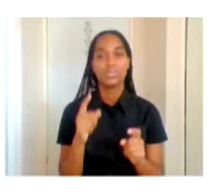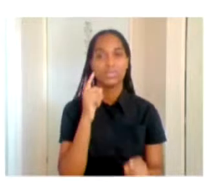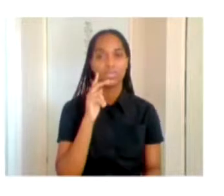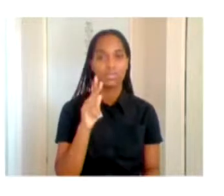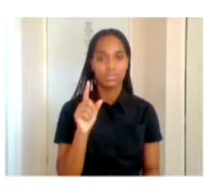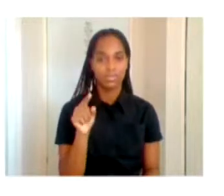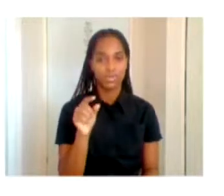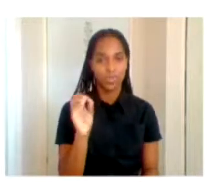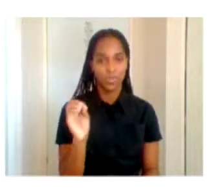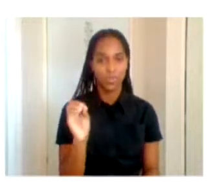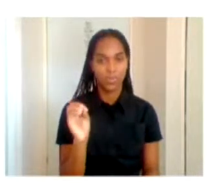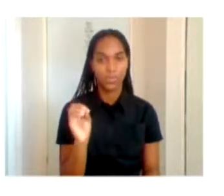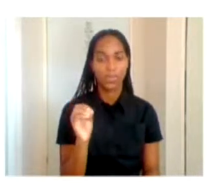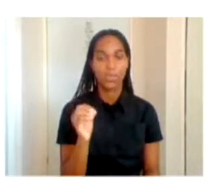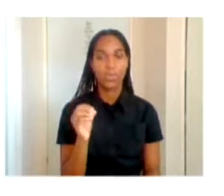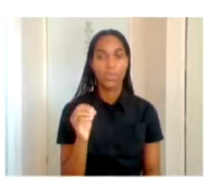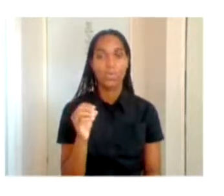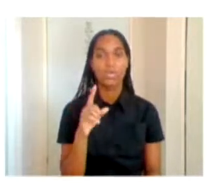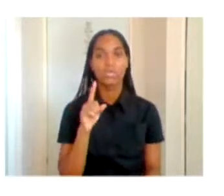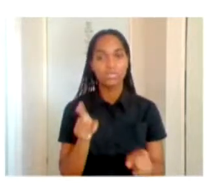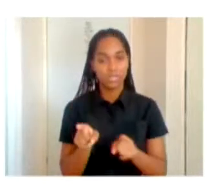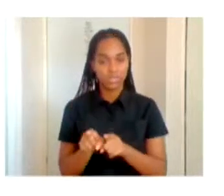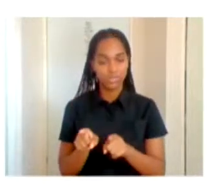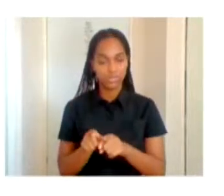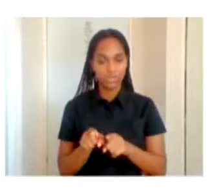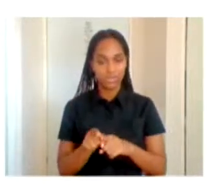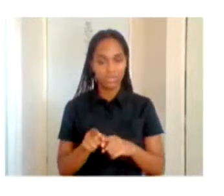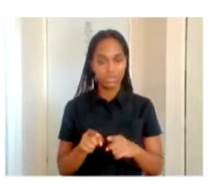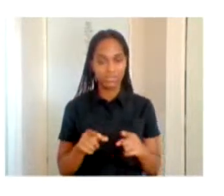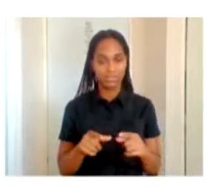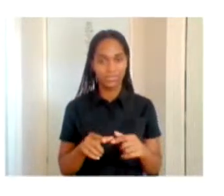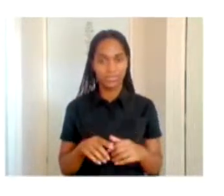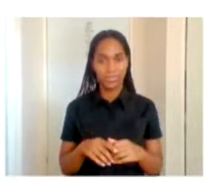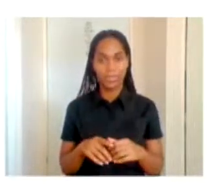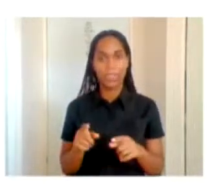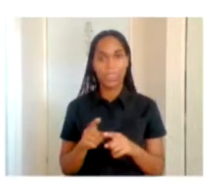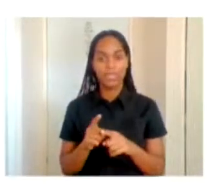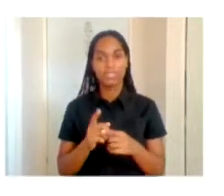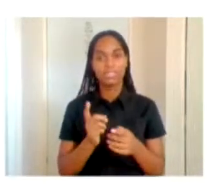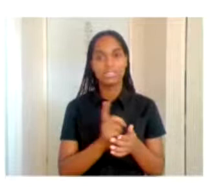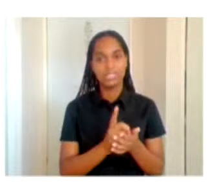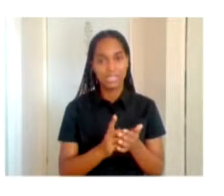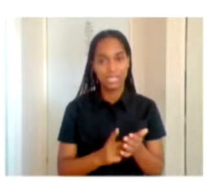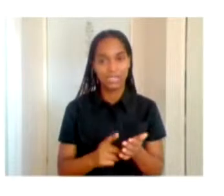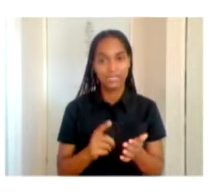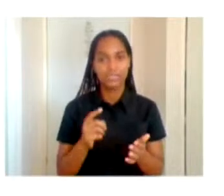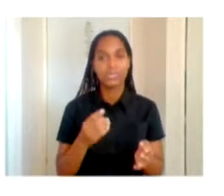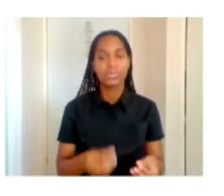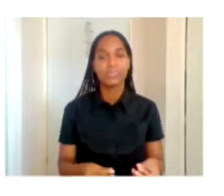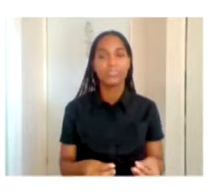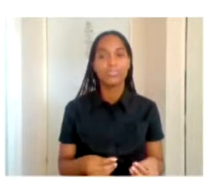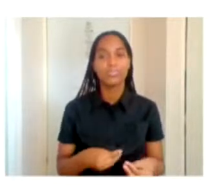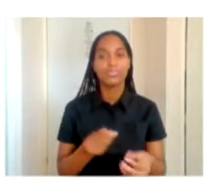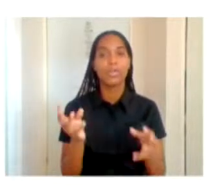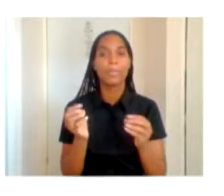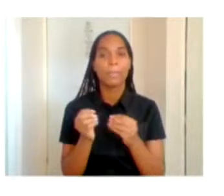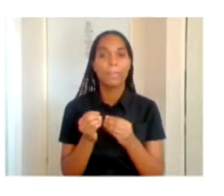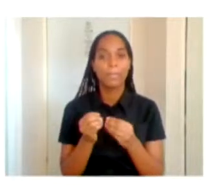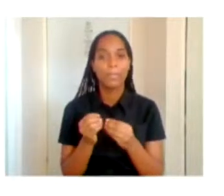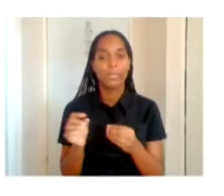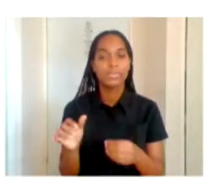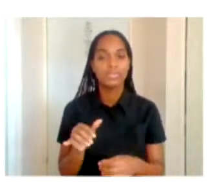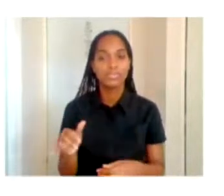3.0. It has been also kind of designed to provide more seamless and low